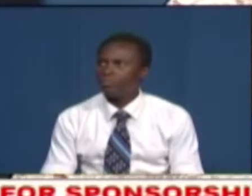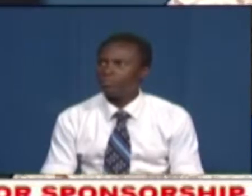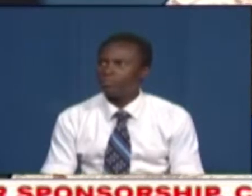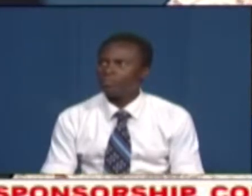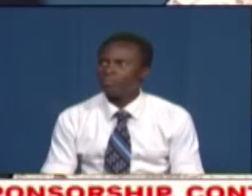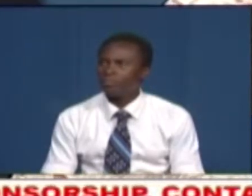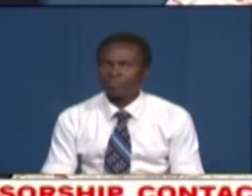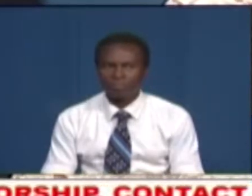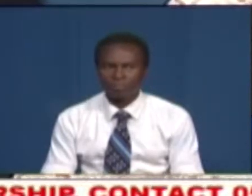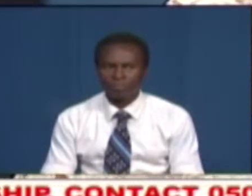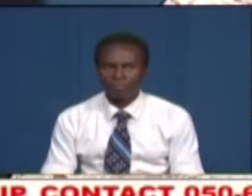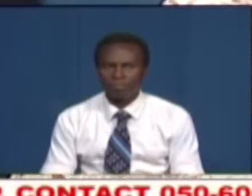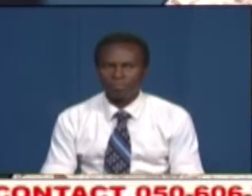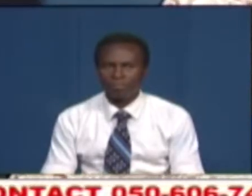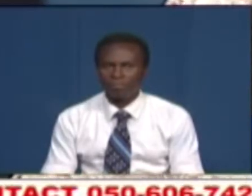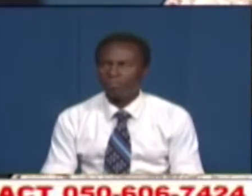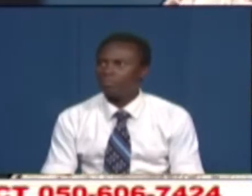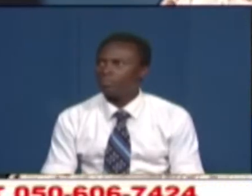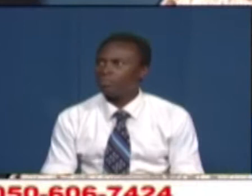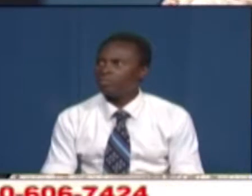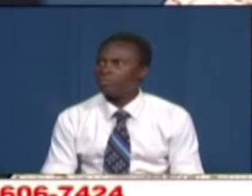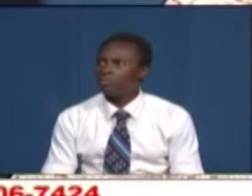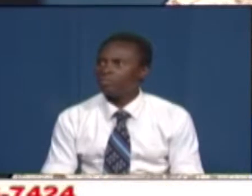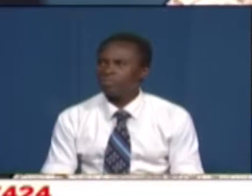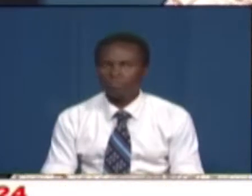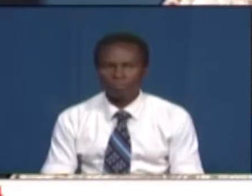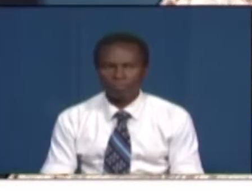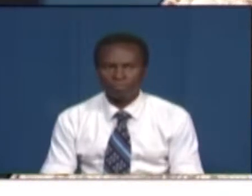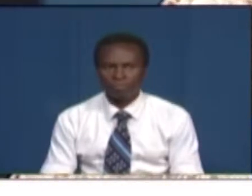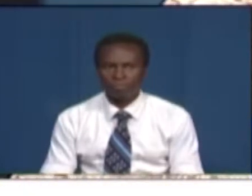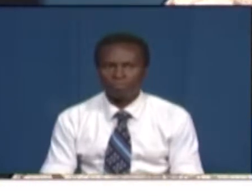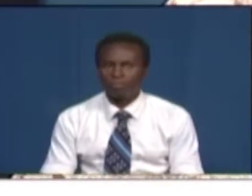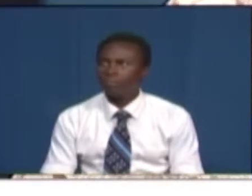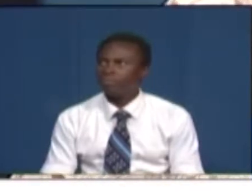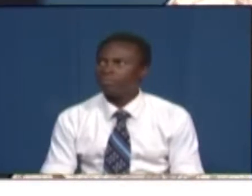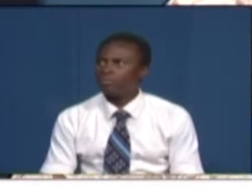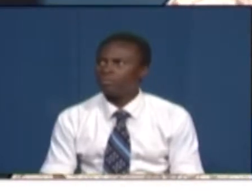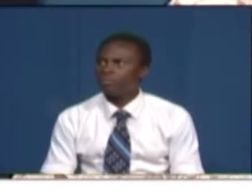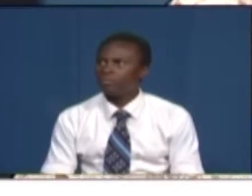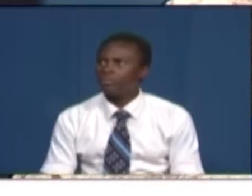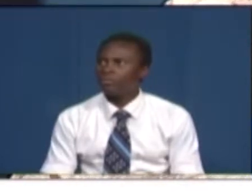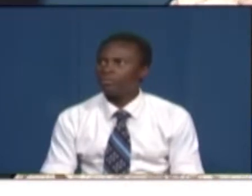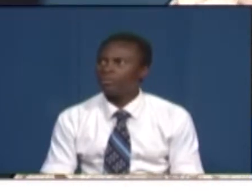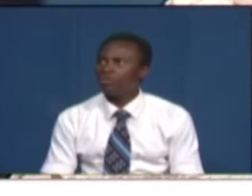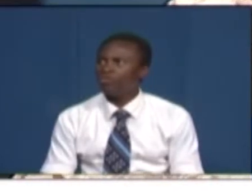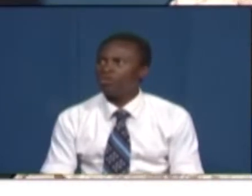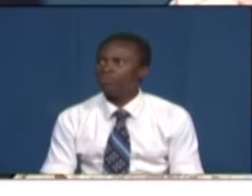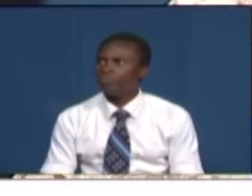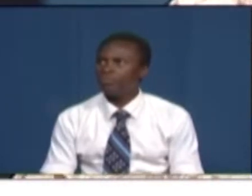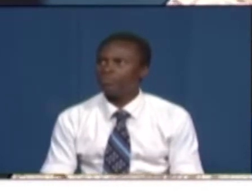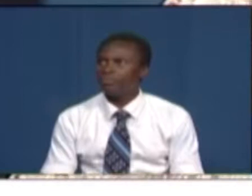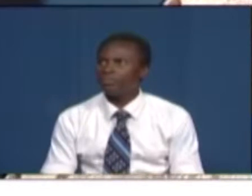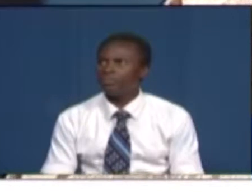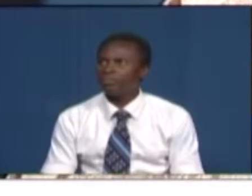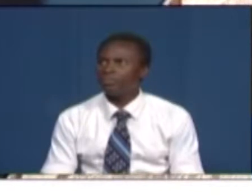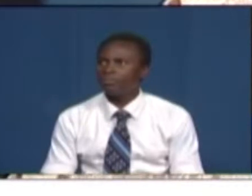you know, the dishes that will make the magic, you know, the booster of iron and other vitamin elements, you see.